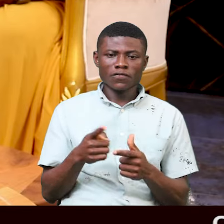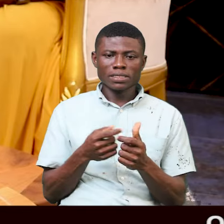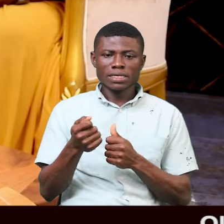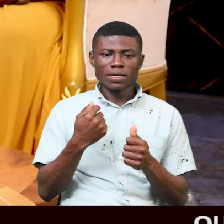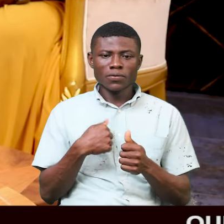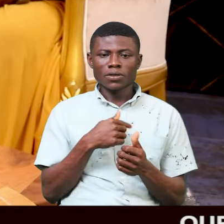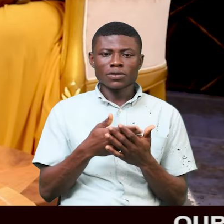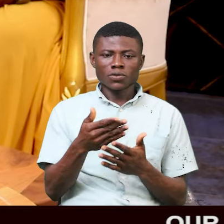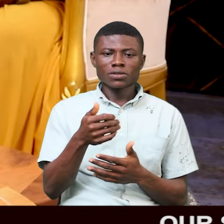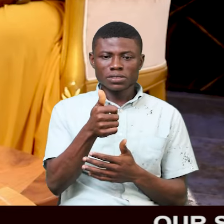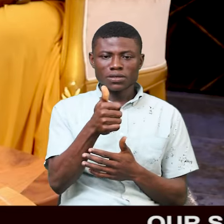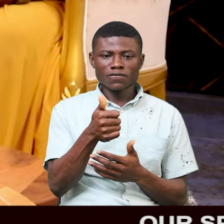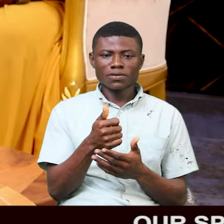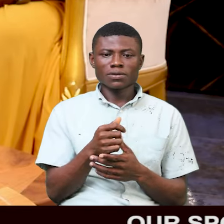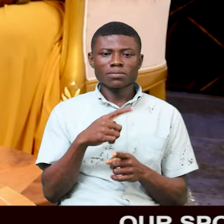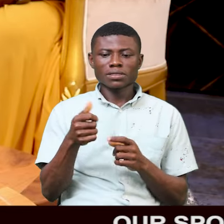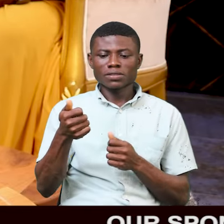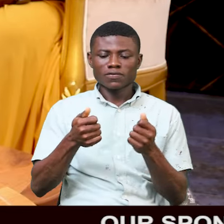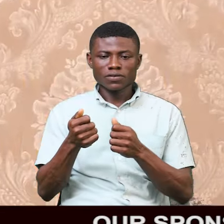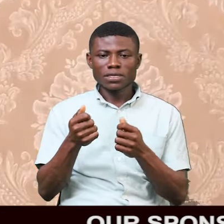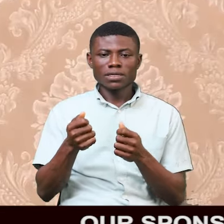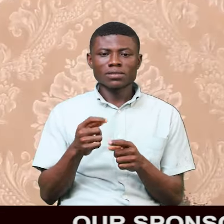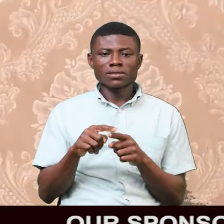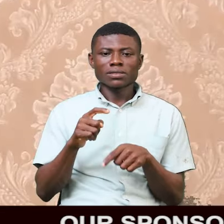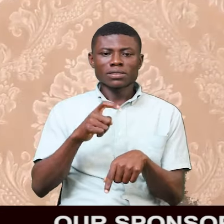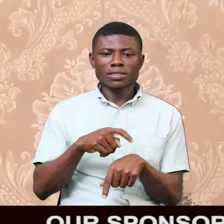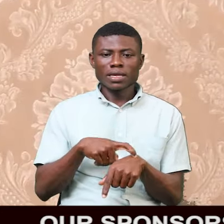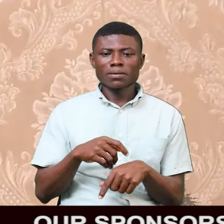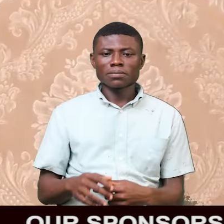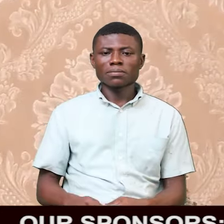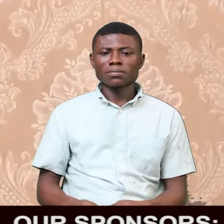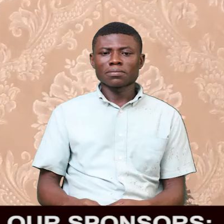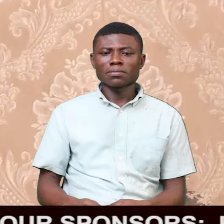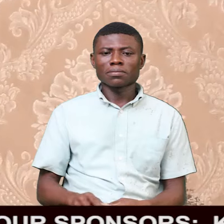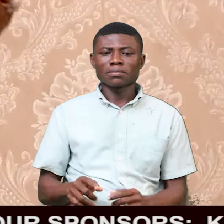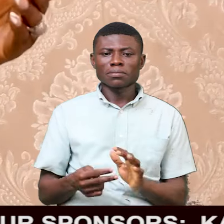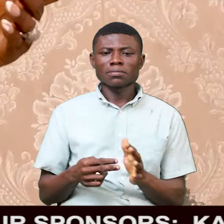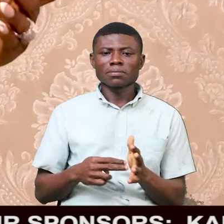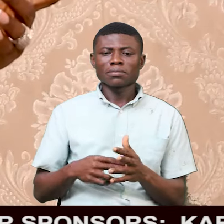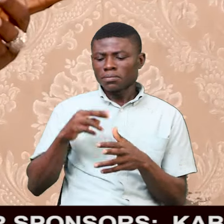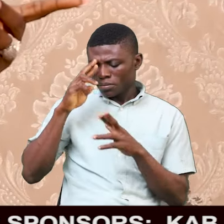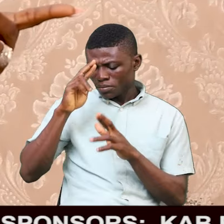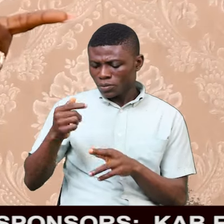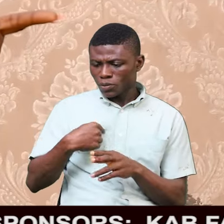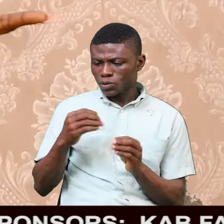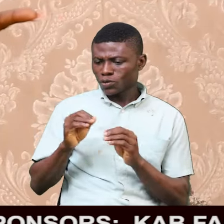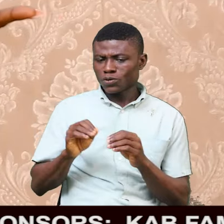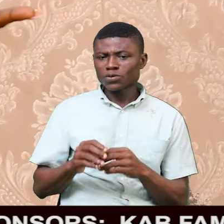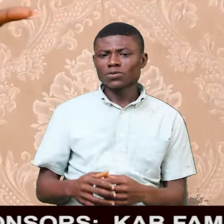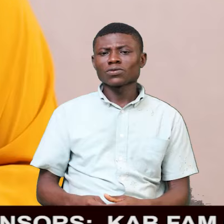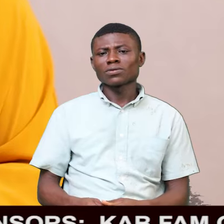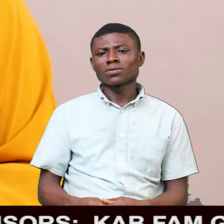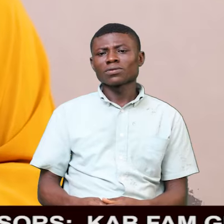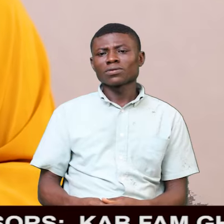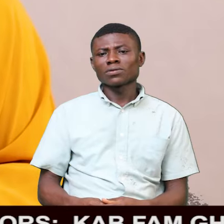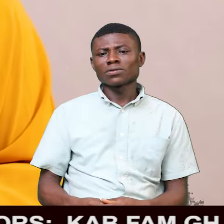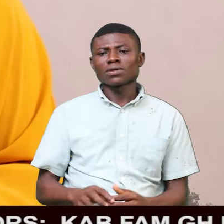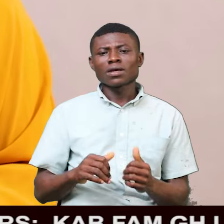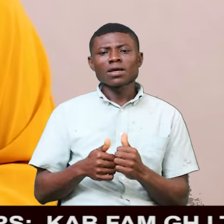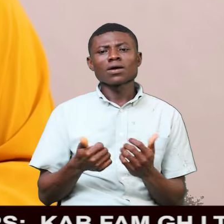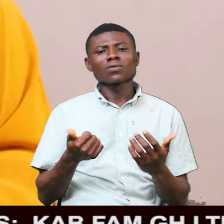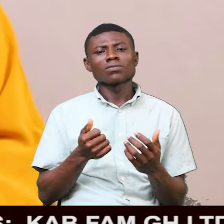no. So, but he was driving. Yeah. Until that time, na submission, it was difficult. Okay. To where then I